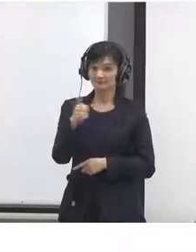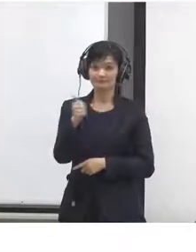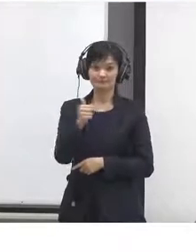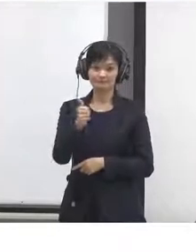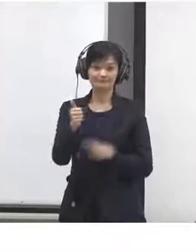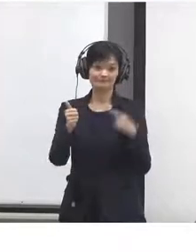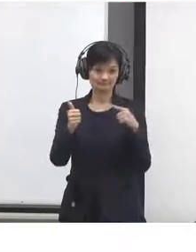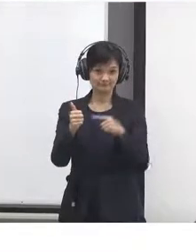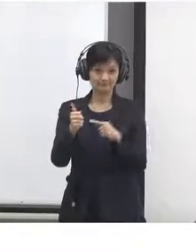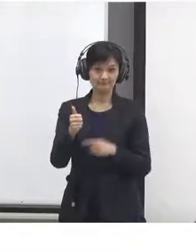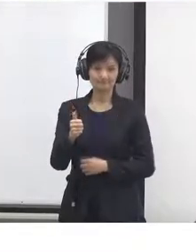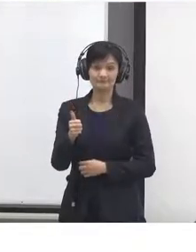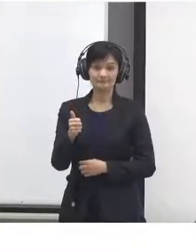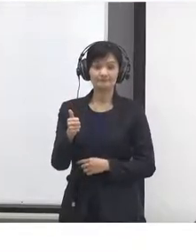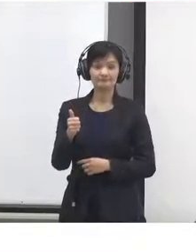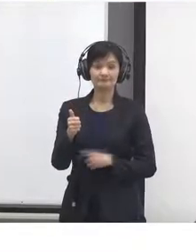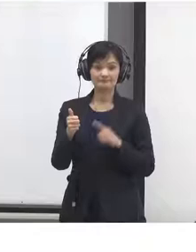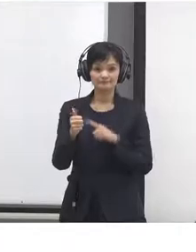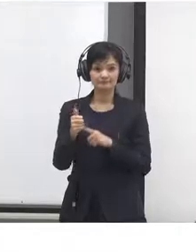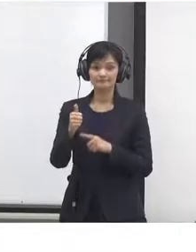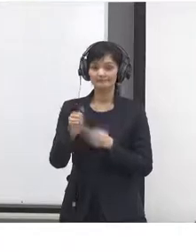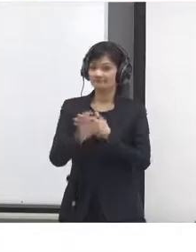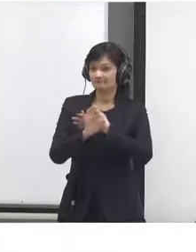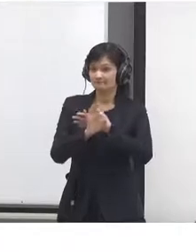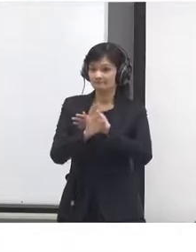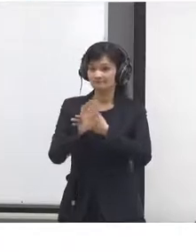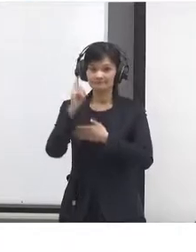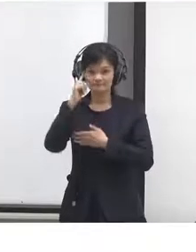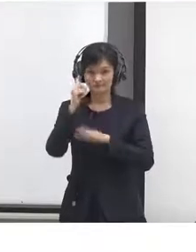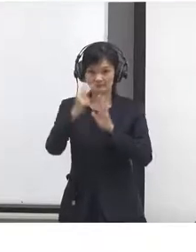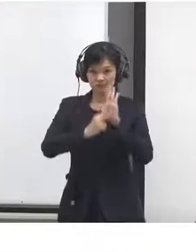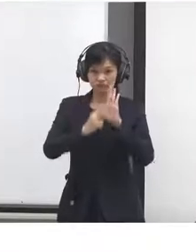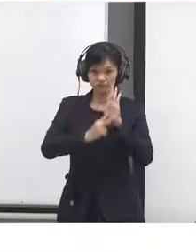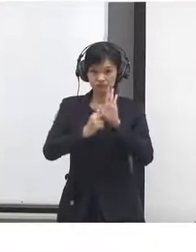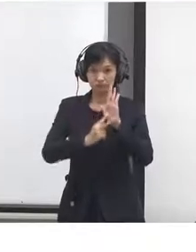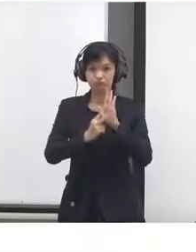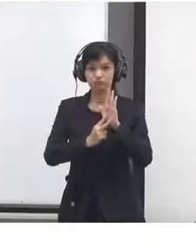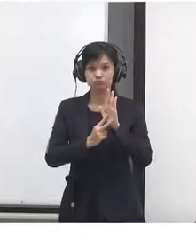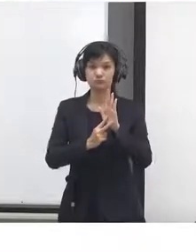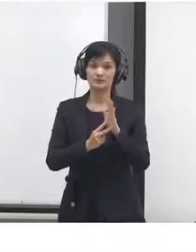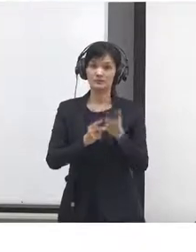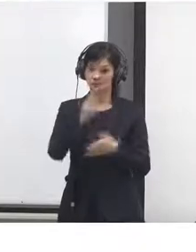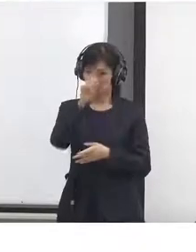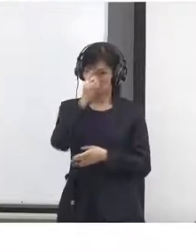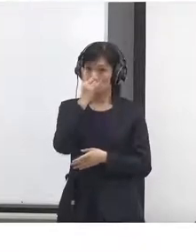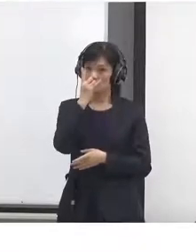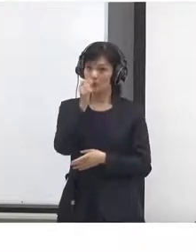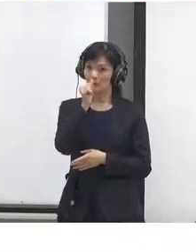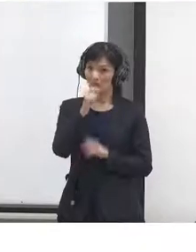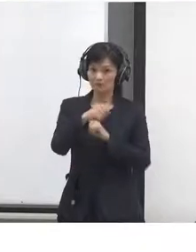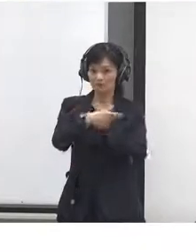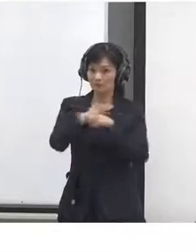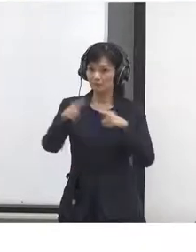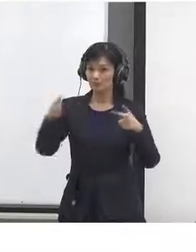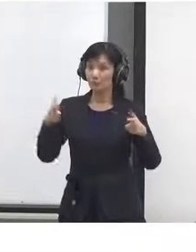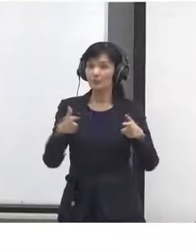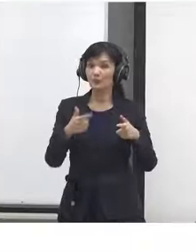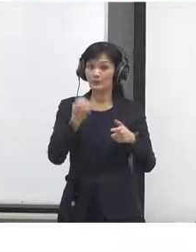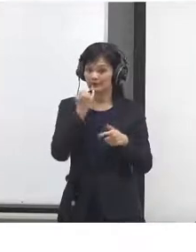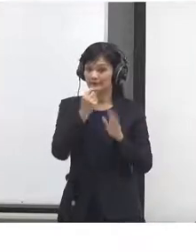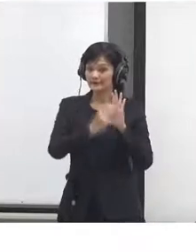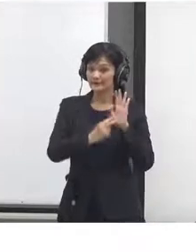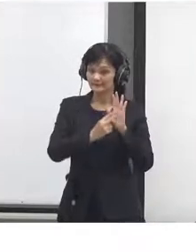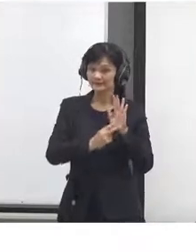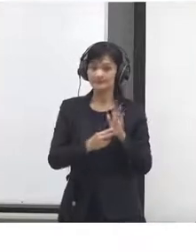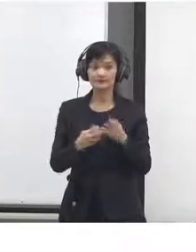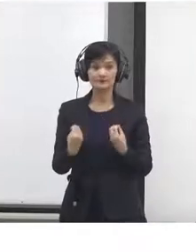express some issue in all the language of our members. Like he will said in English and in Korean and